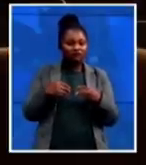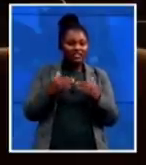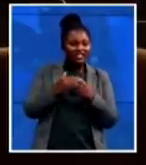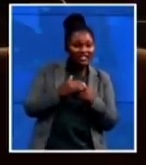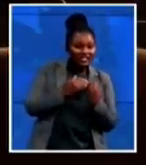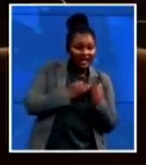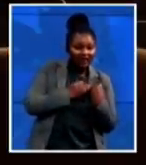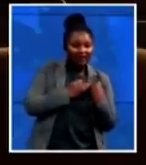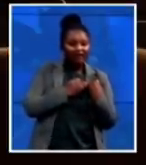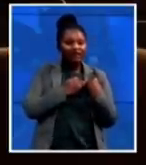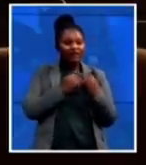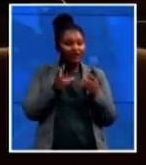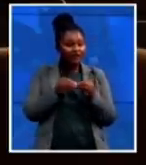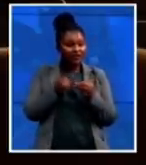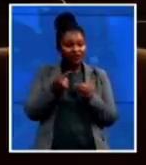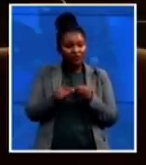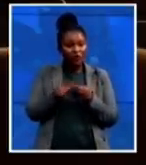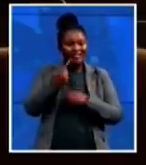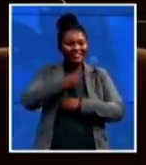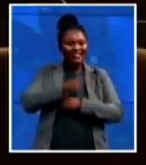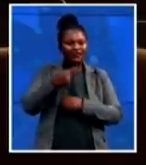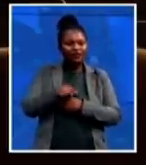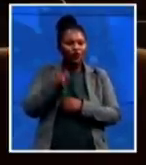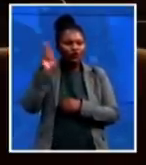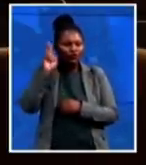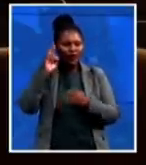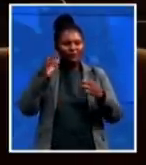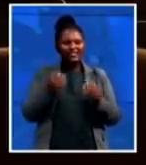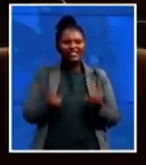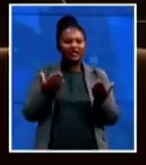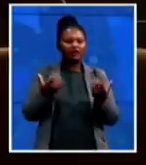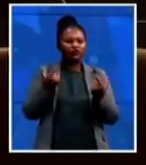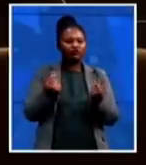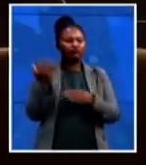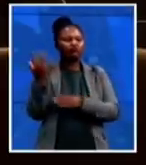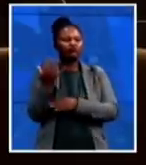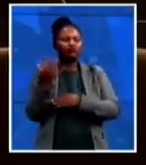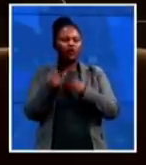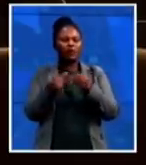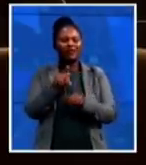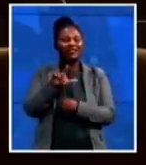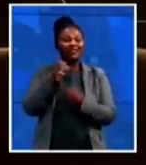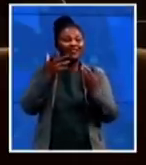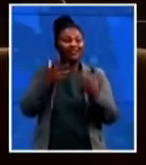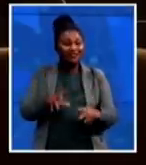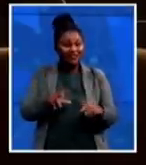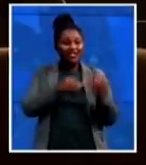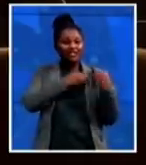And what is government's message to those threatening to disrupt de Klerk's memorial